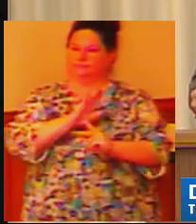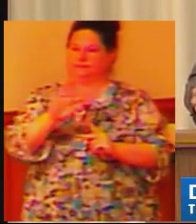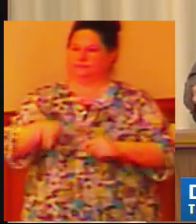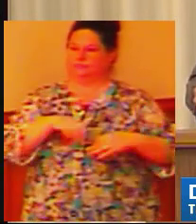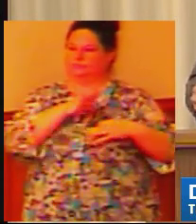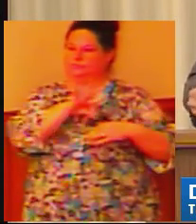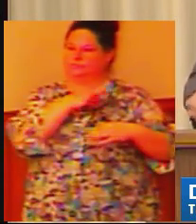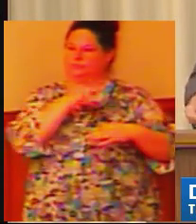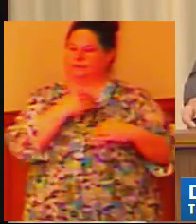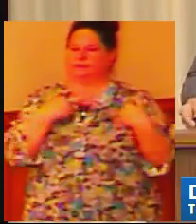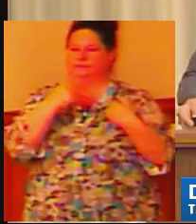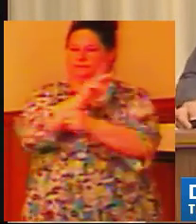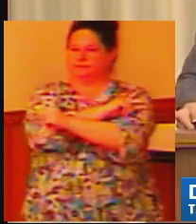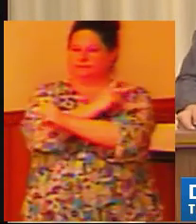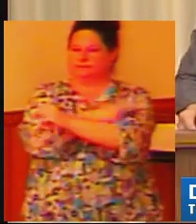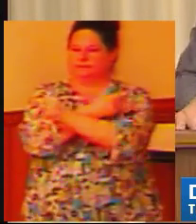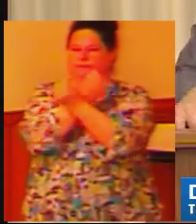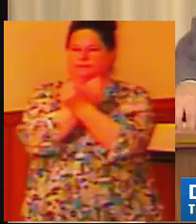It has power to save